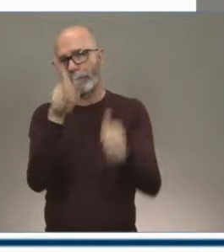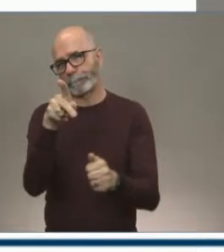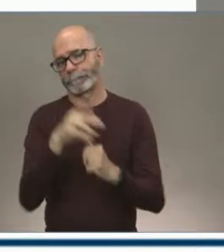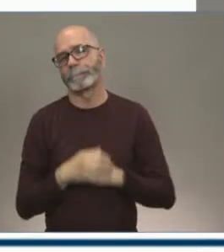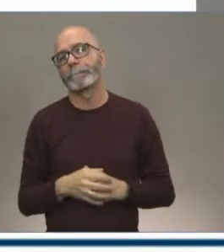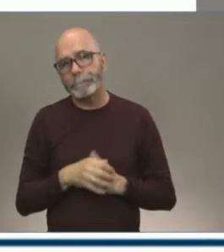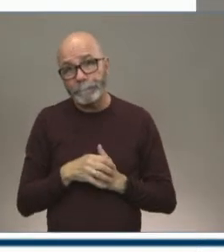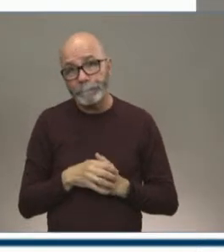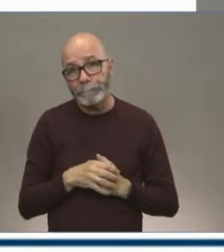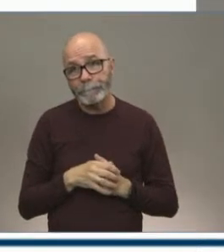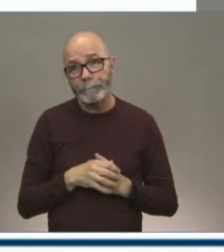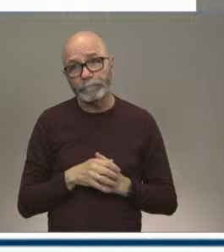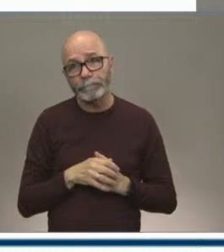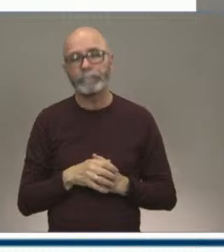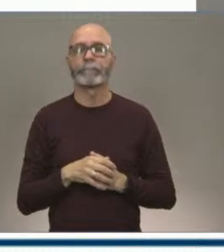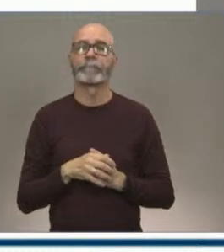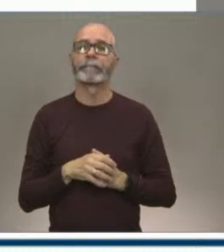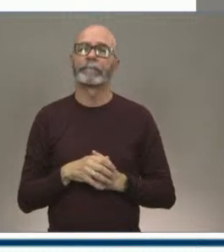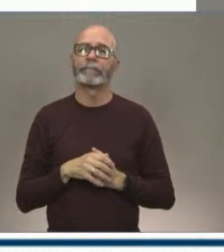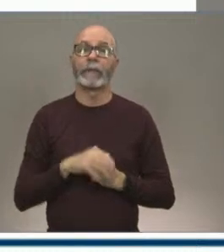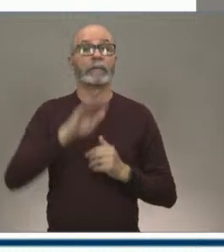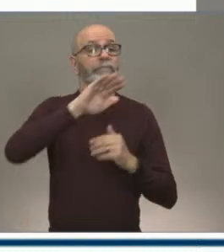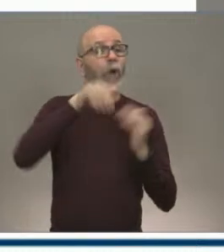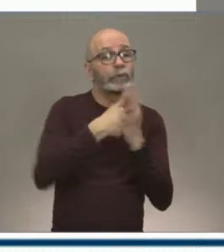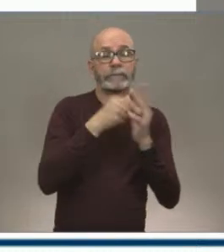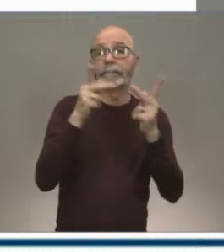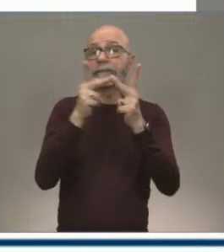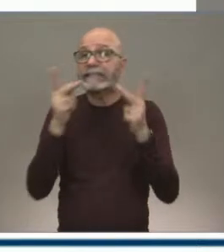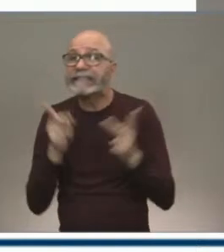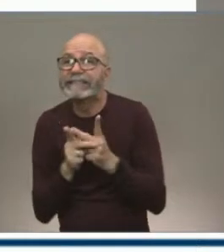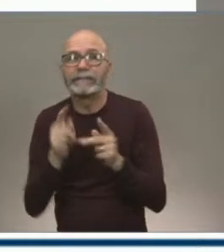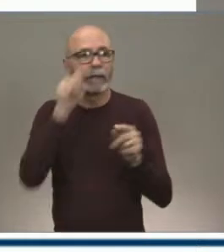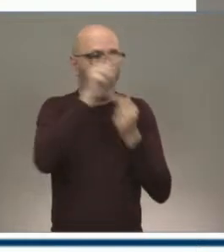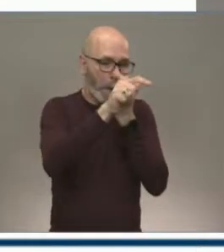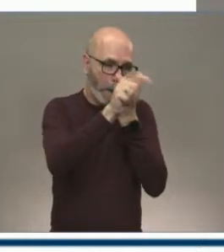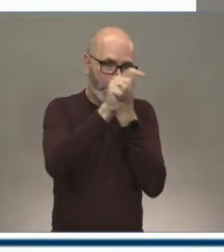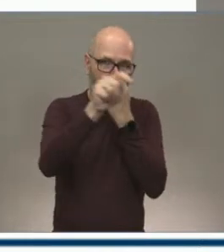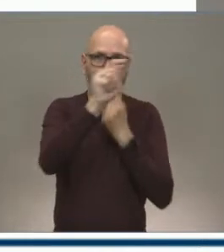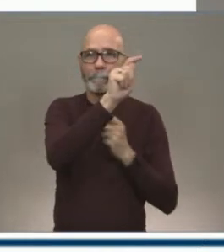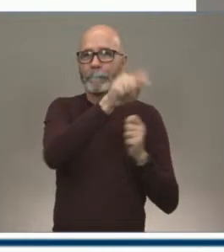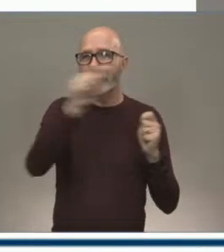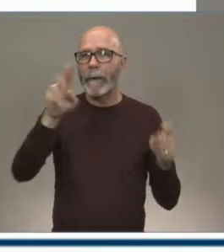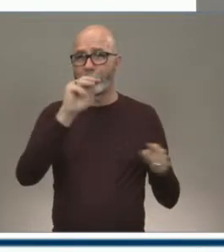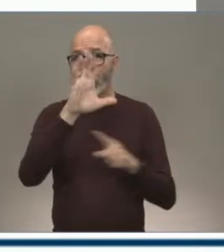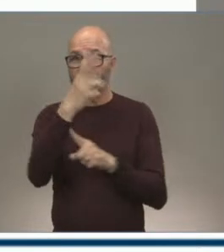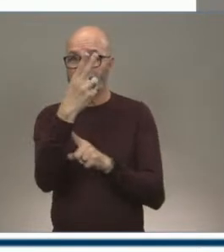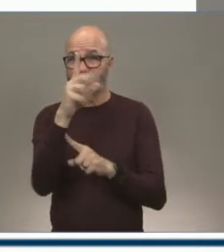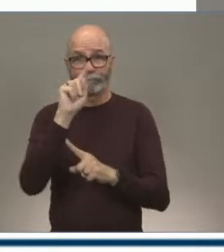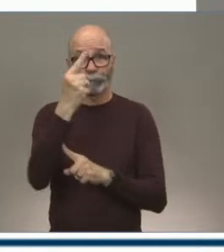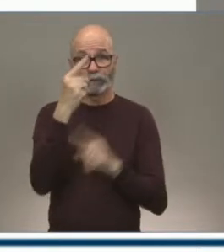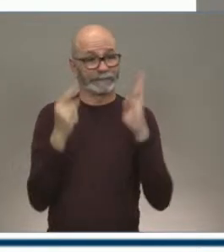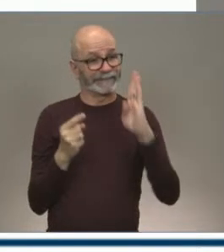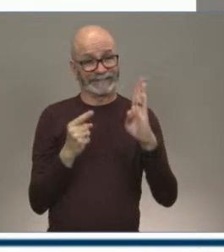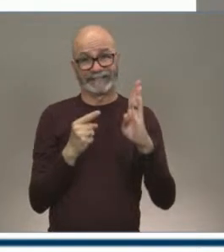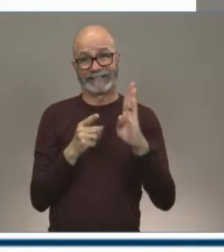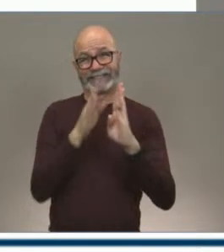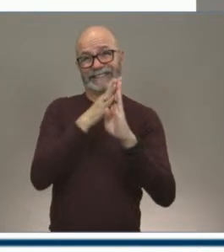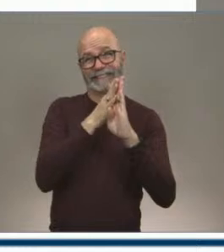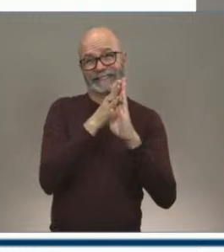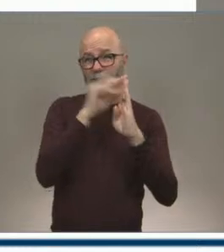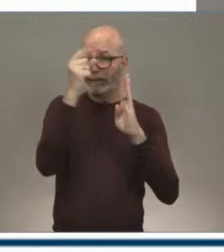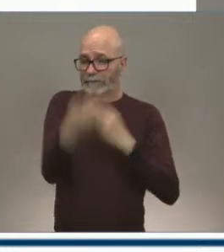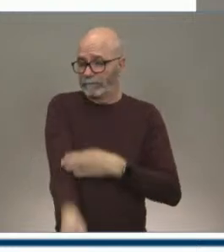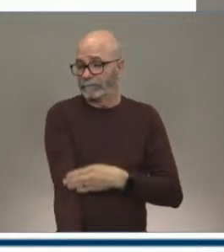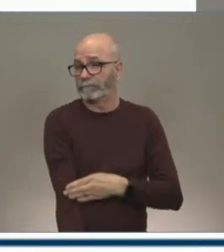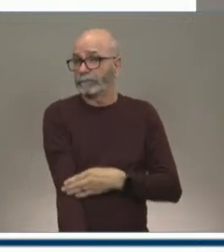the booking site and the toll-free number will be live as of 7 a.m. Monday, March the 1st. I get more information on